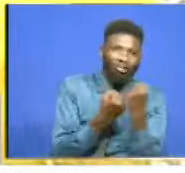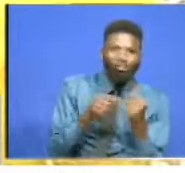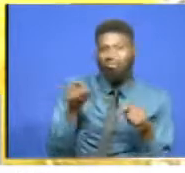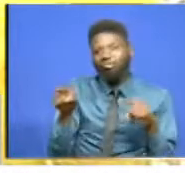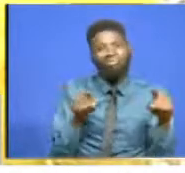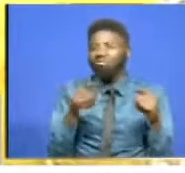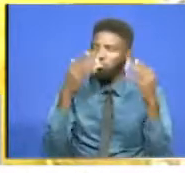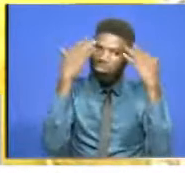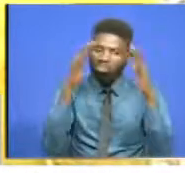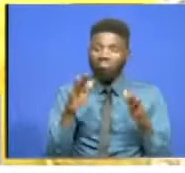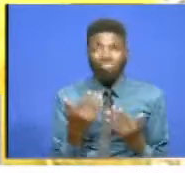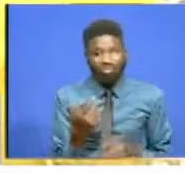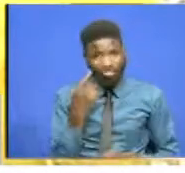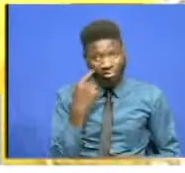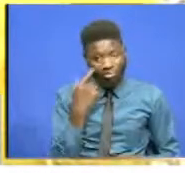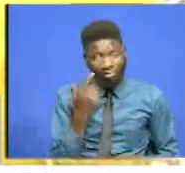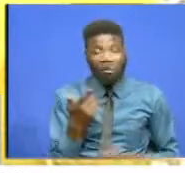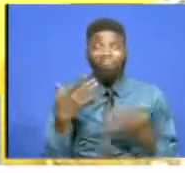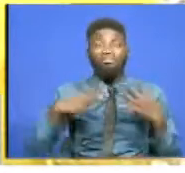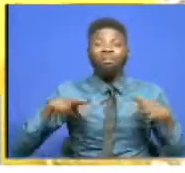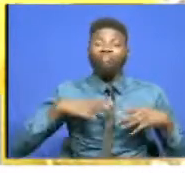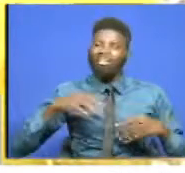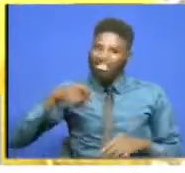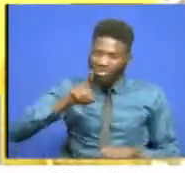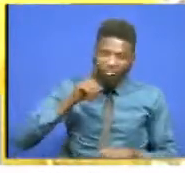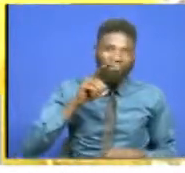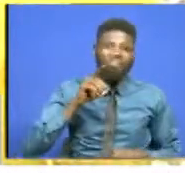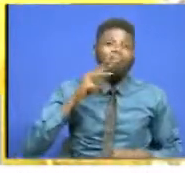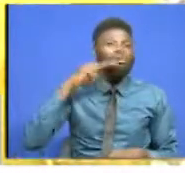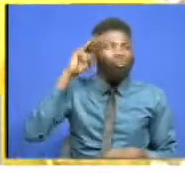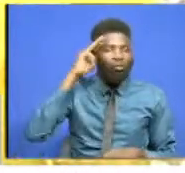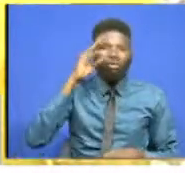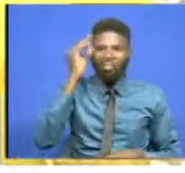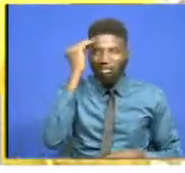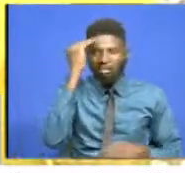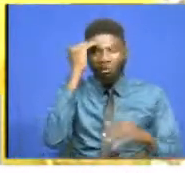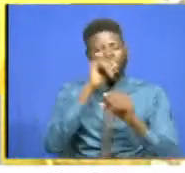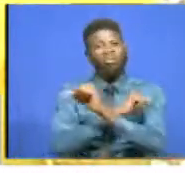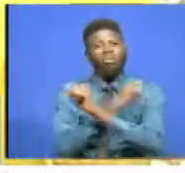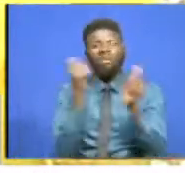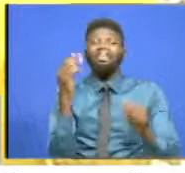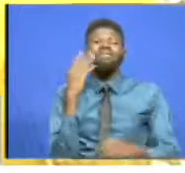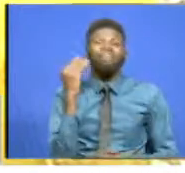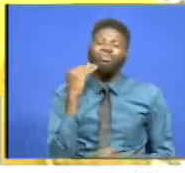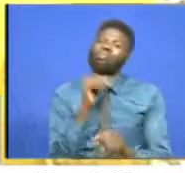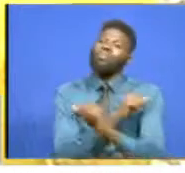are very educated and very, you know, experienced, then you realize there is